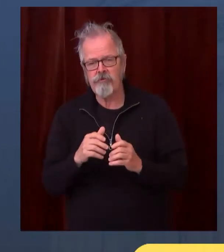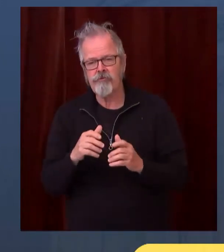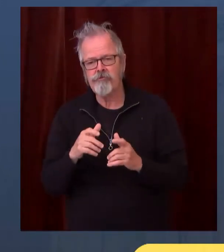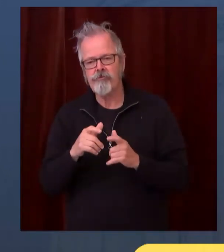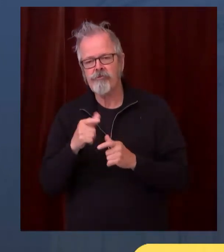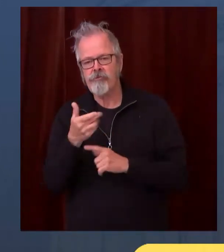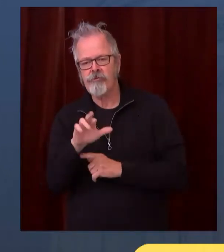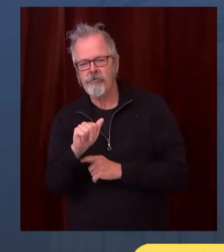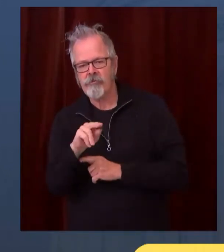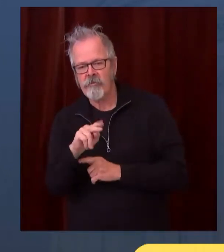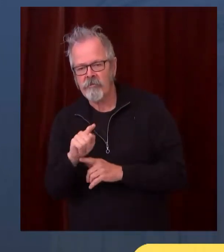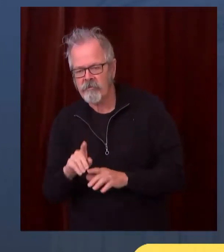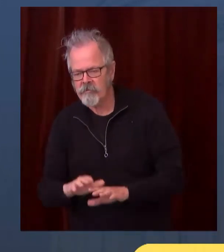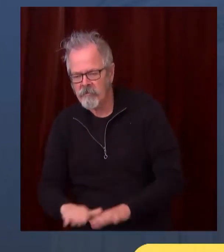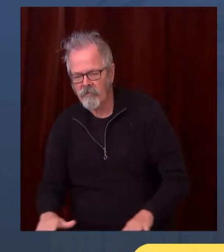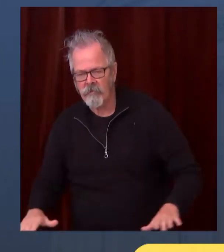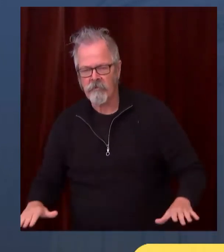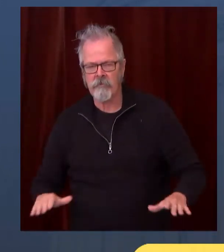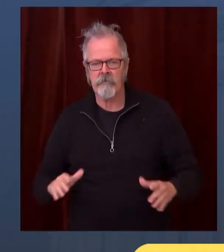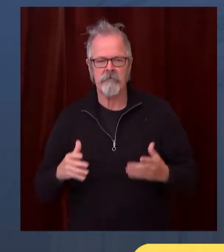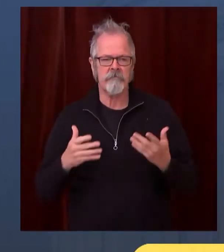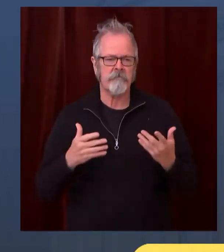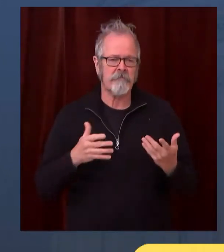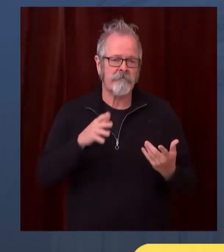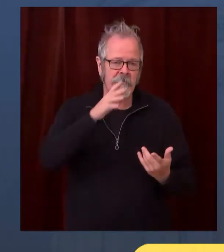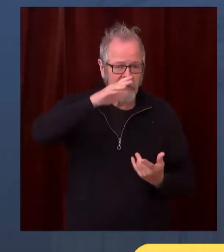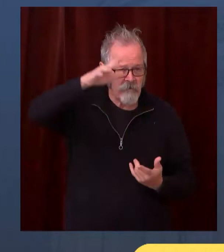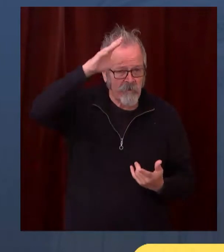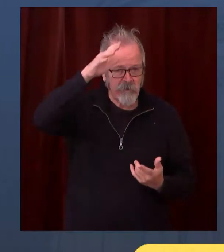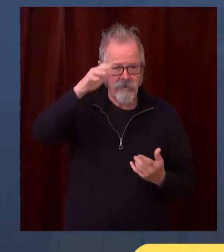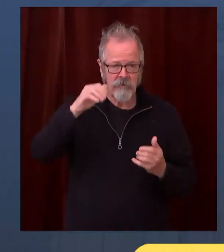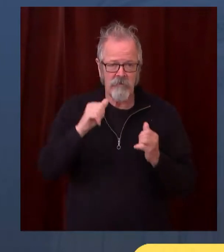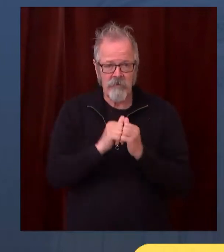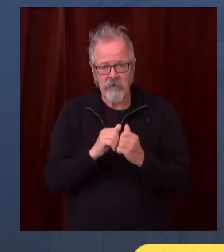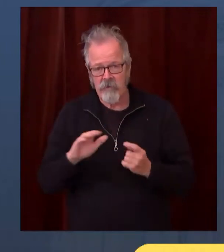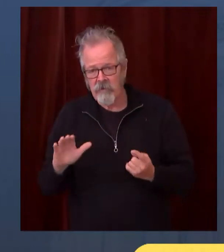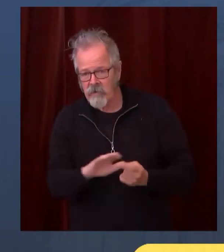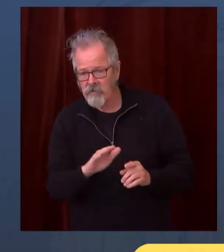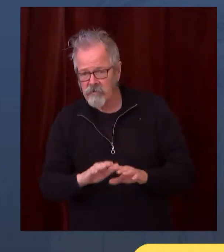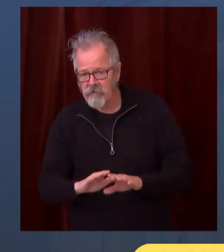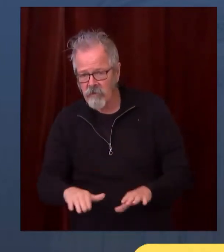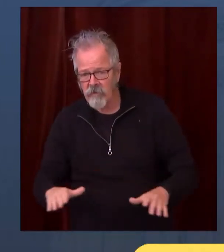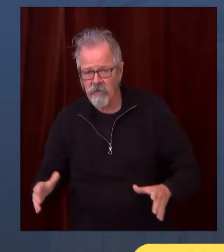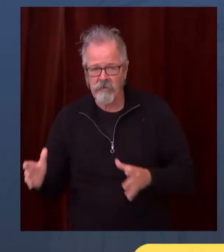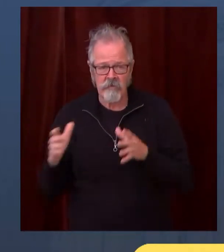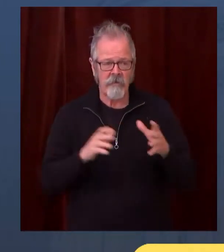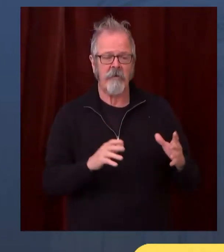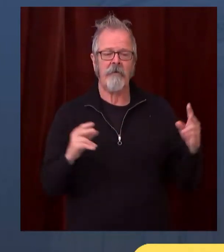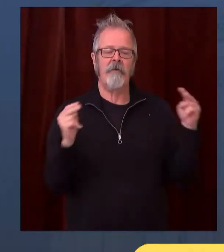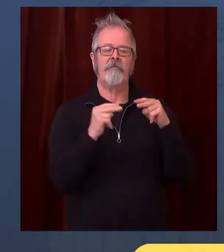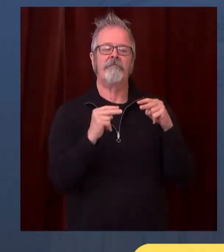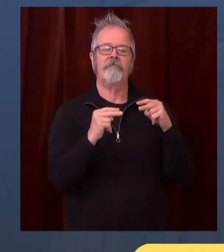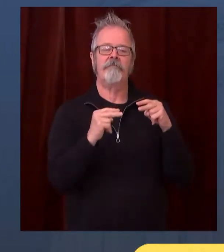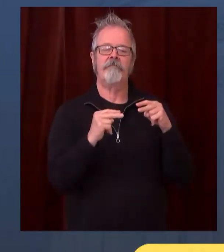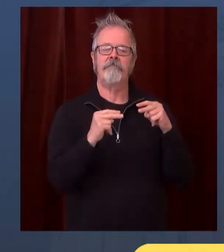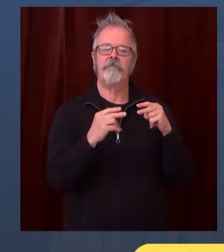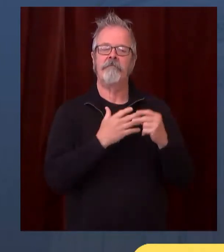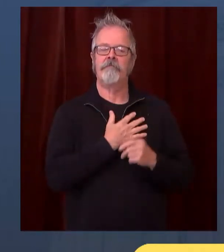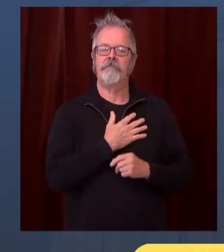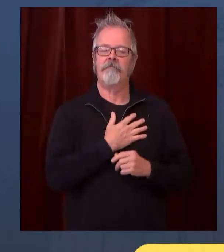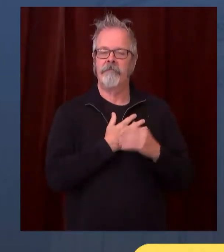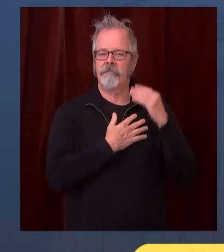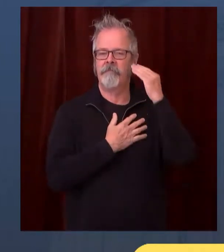I think that's going to mean real joy for people. And I think it's going to be really good for the mental health